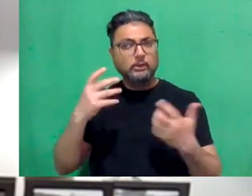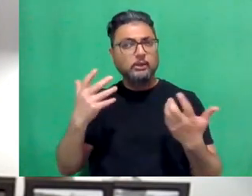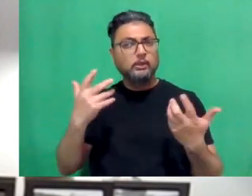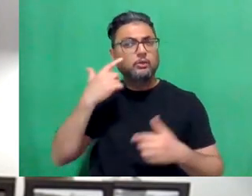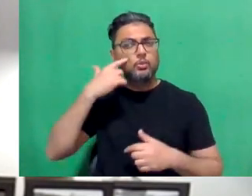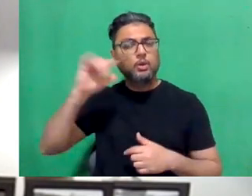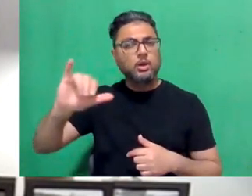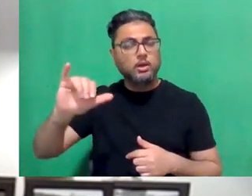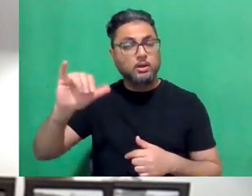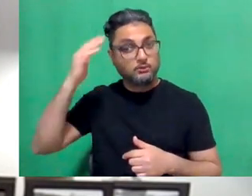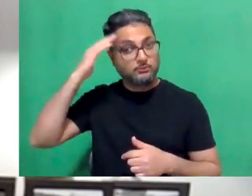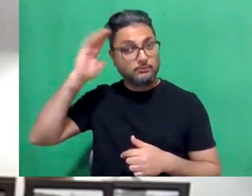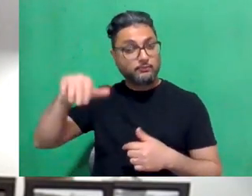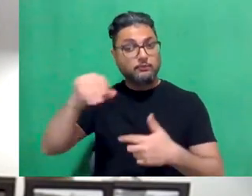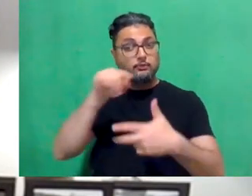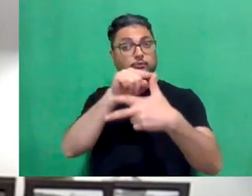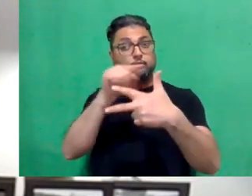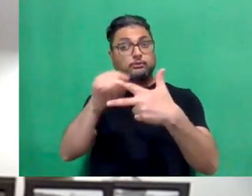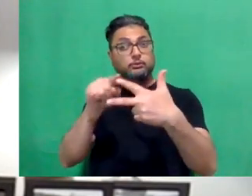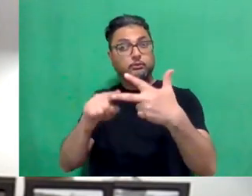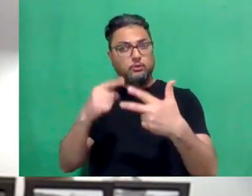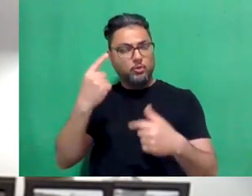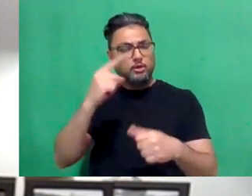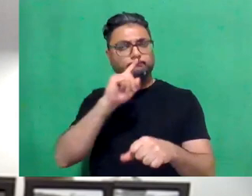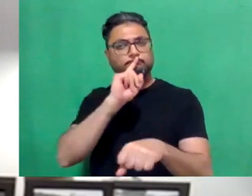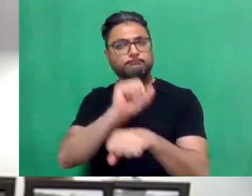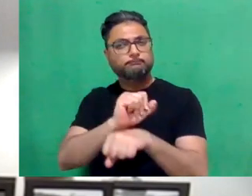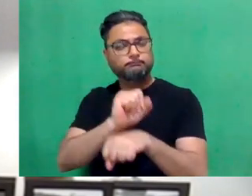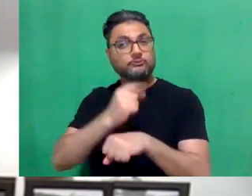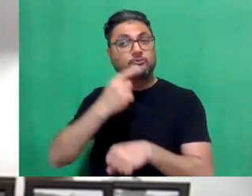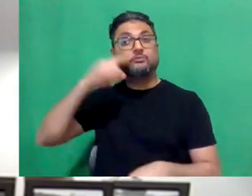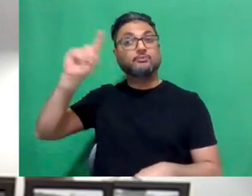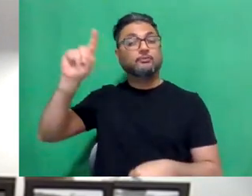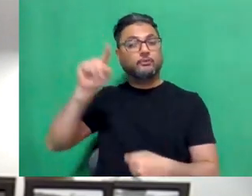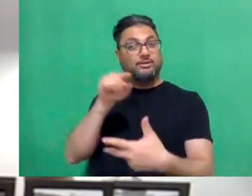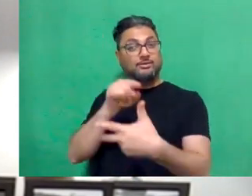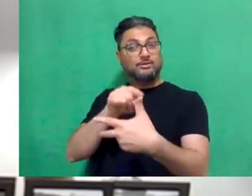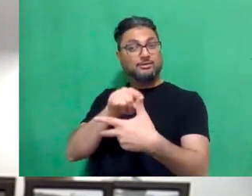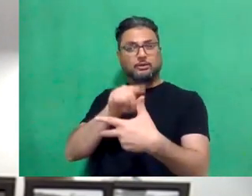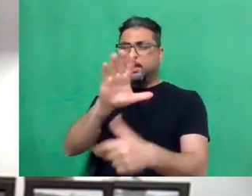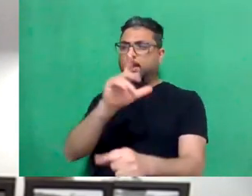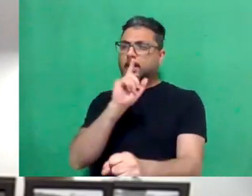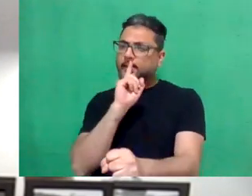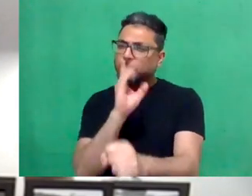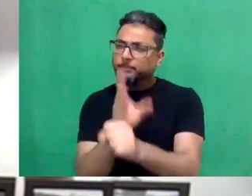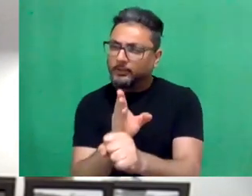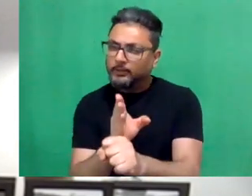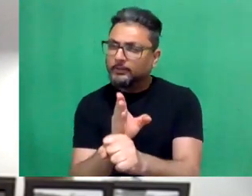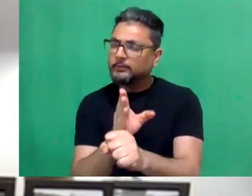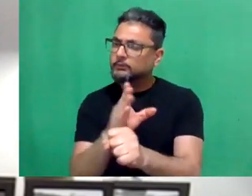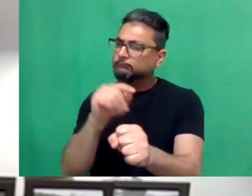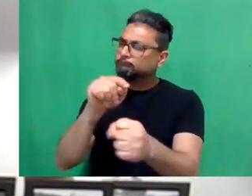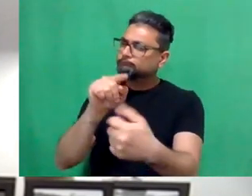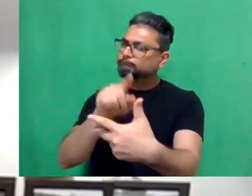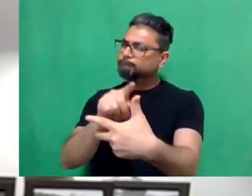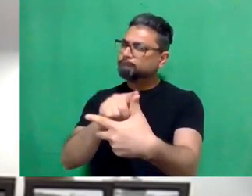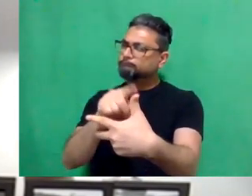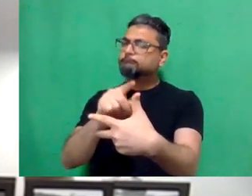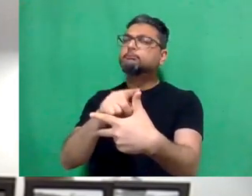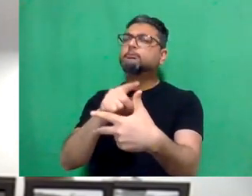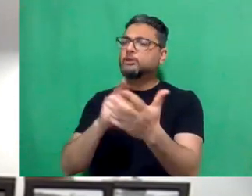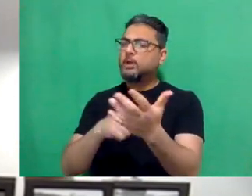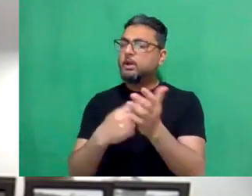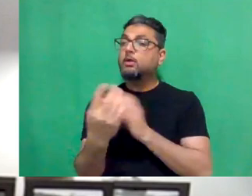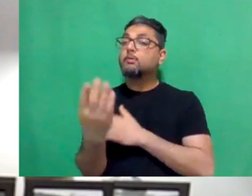do to ensure my success. One, be committed. There will be mornings and